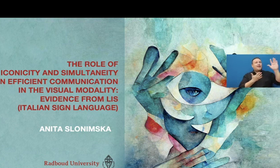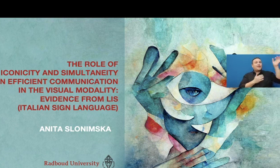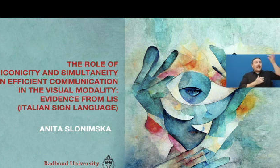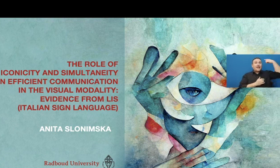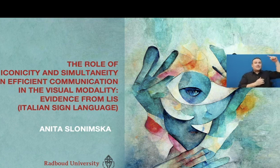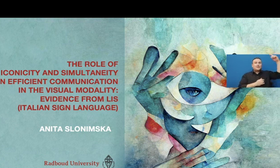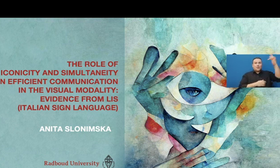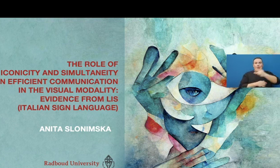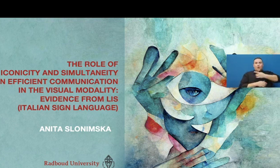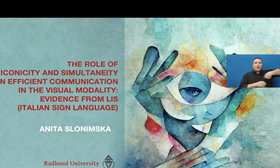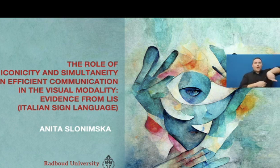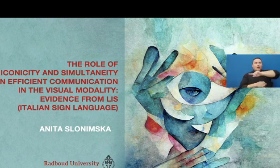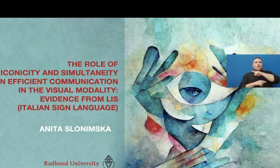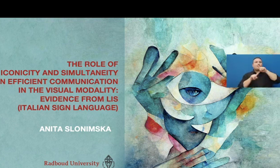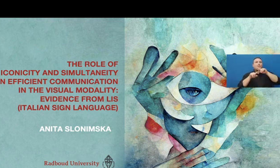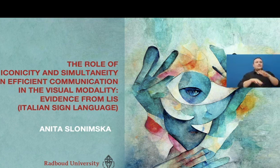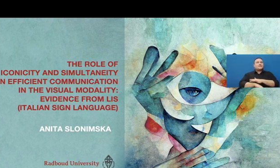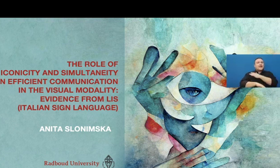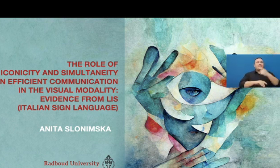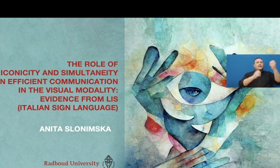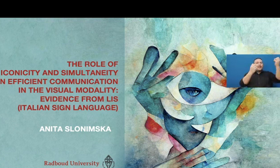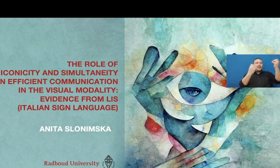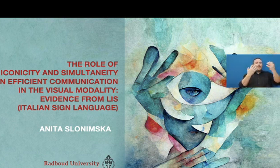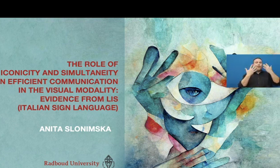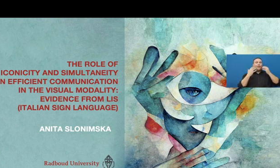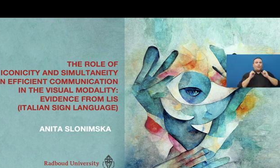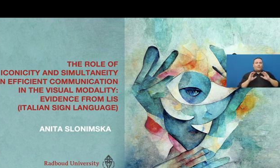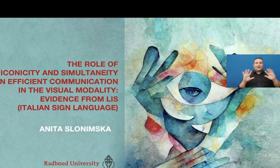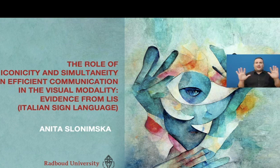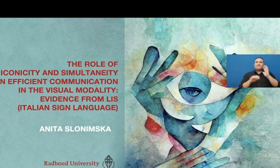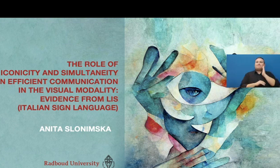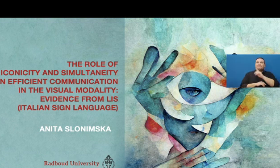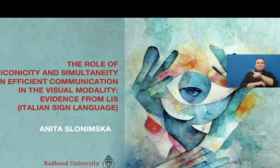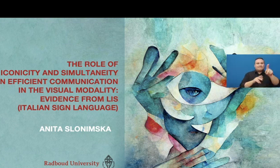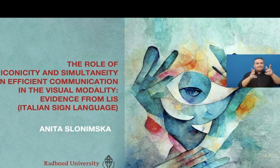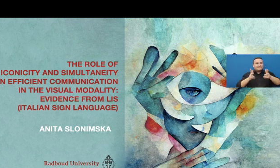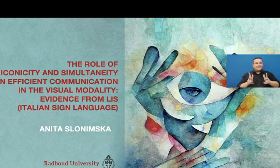Spirit illuminate our senses and our hearts. Please be seated.